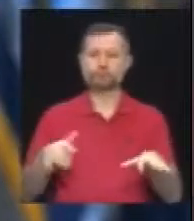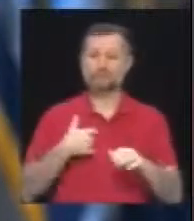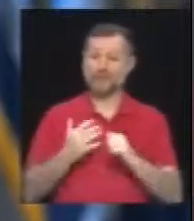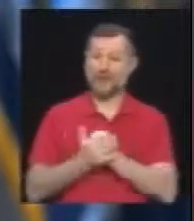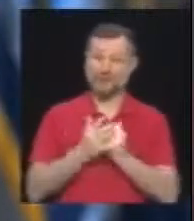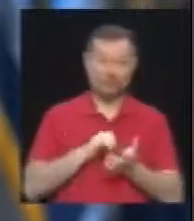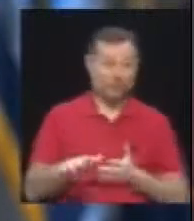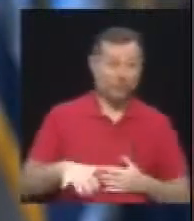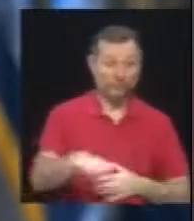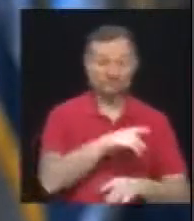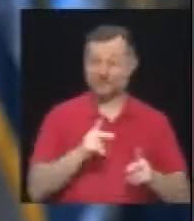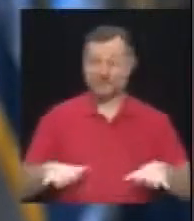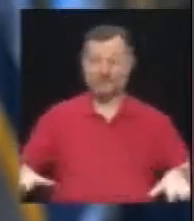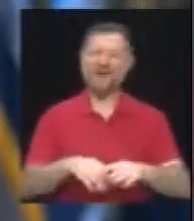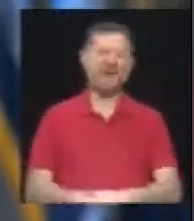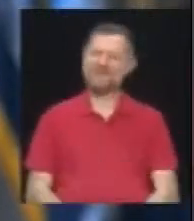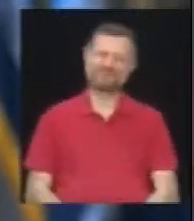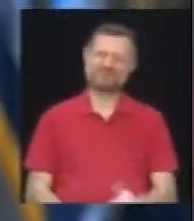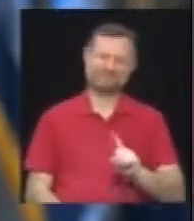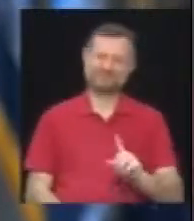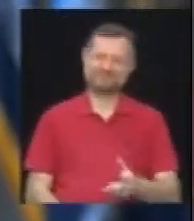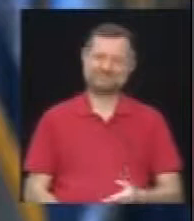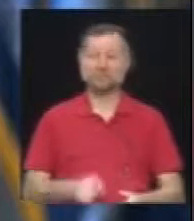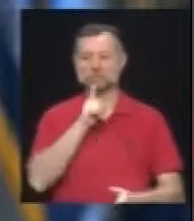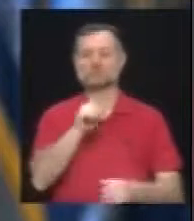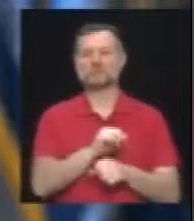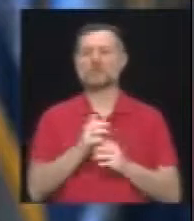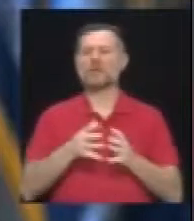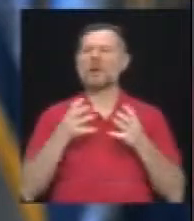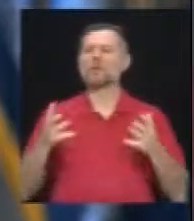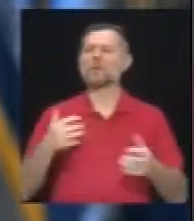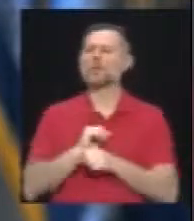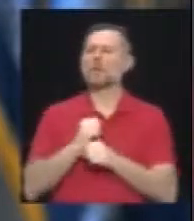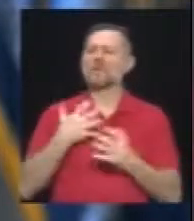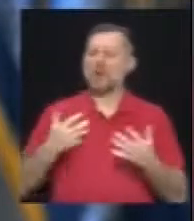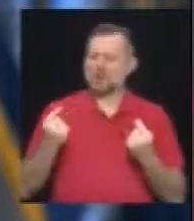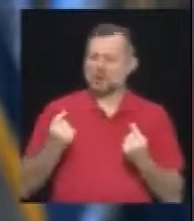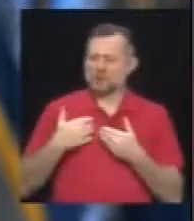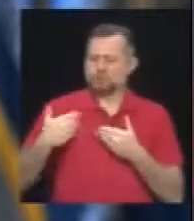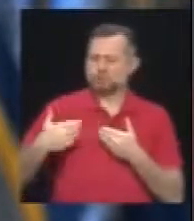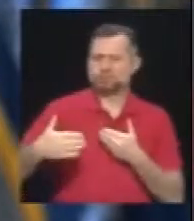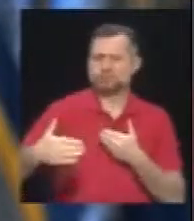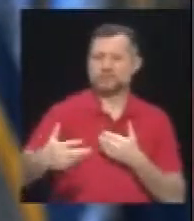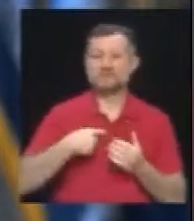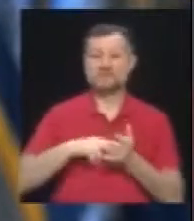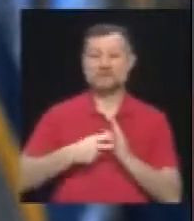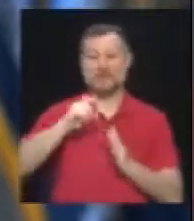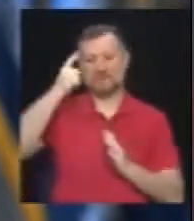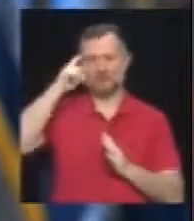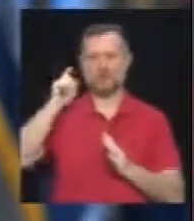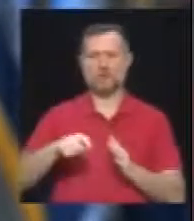especially now. There is real work to be done, and it will require government to function at the highest